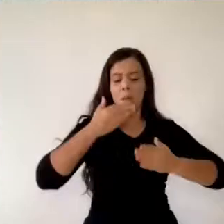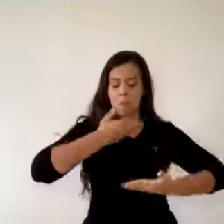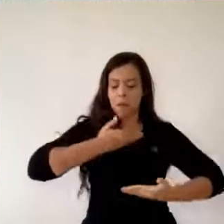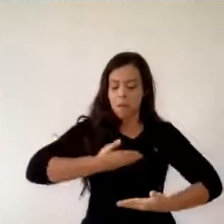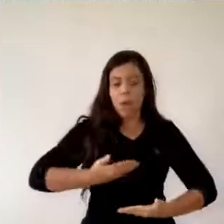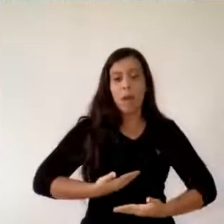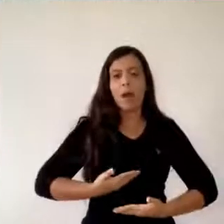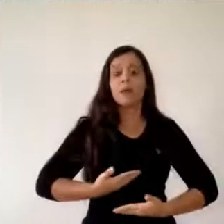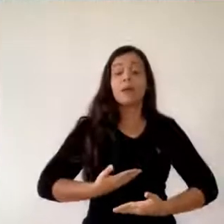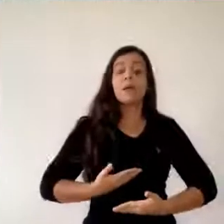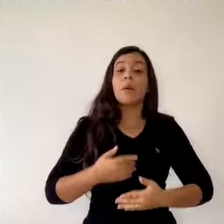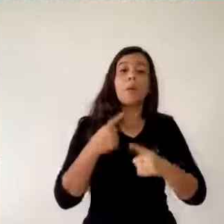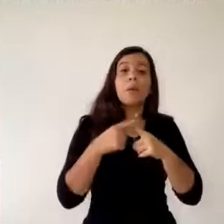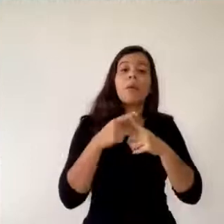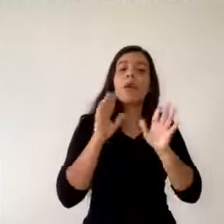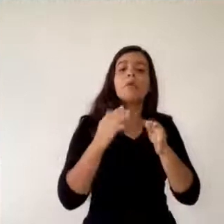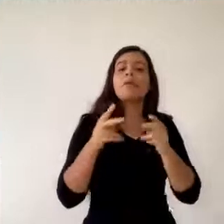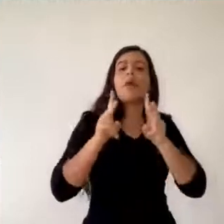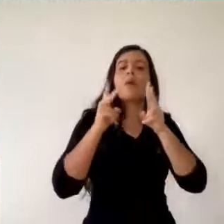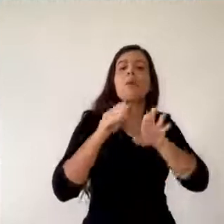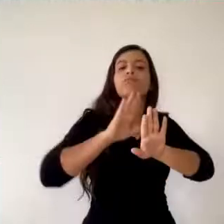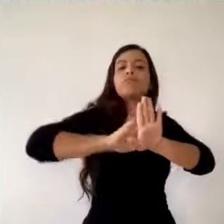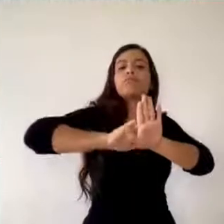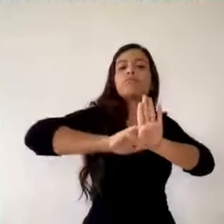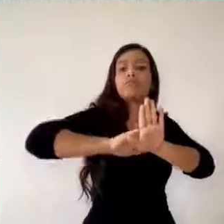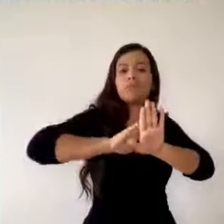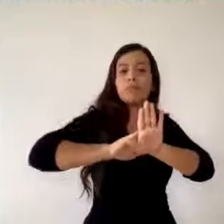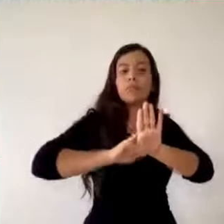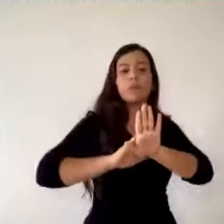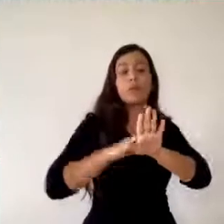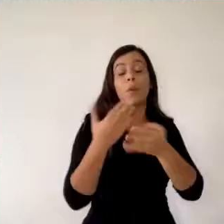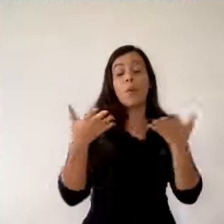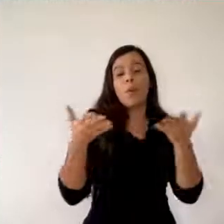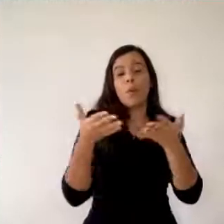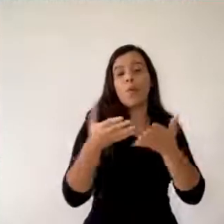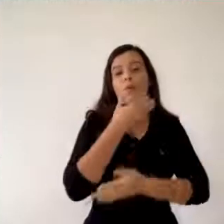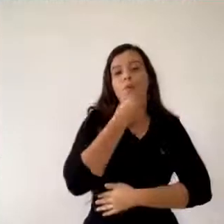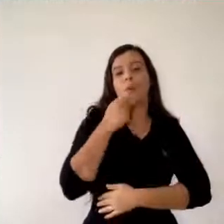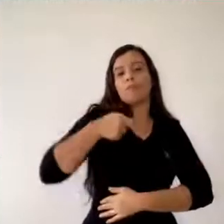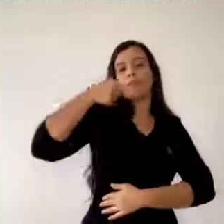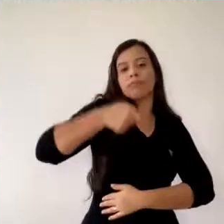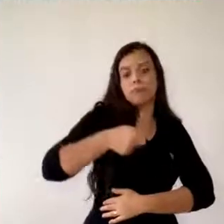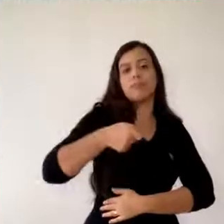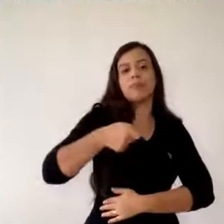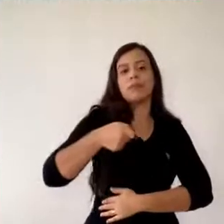is intrinsic to our theme, which is patriarchy.